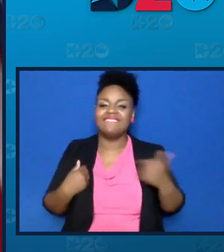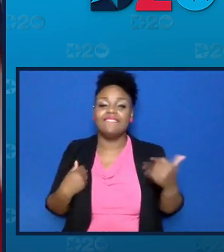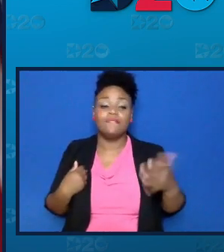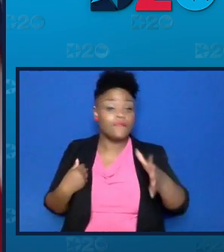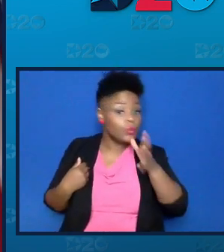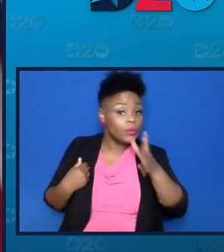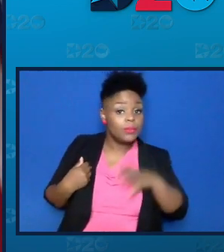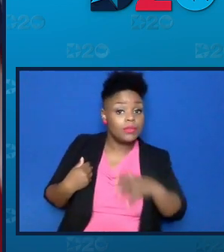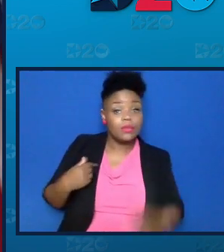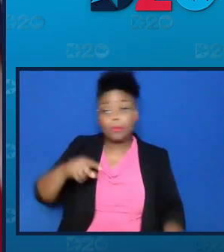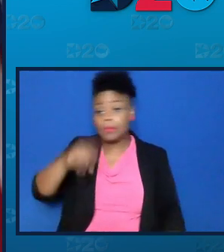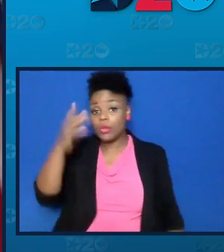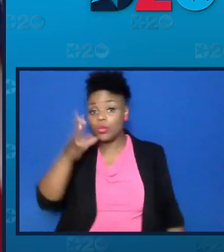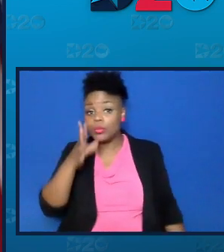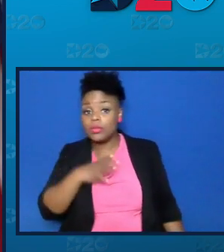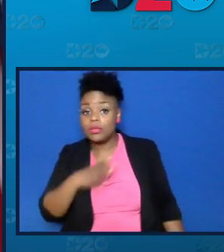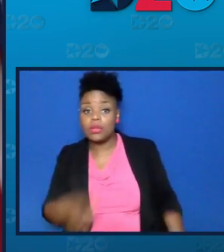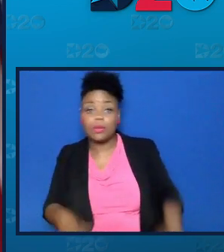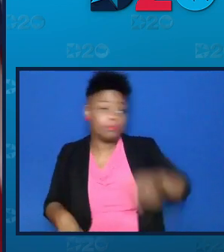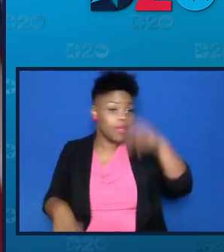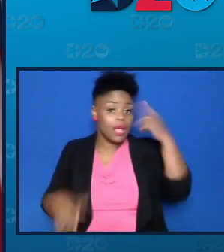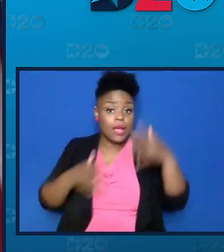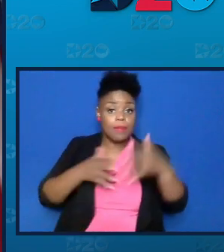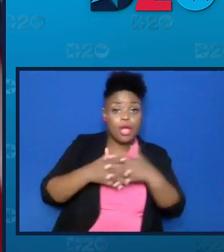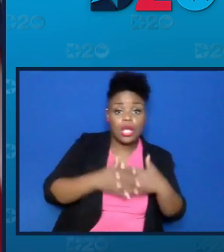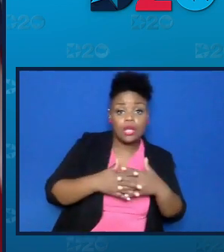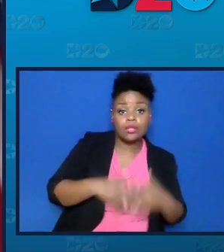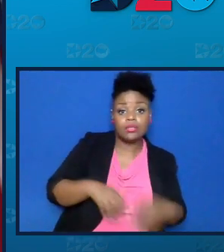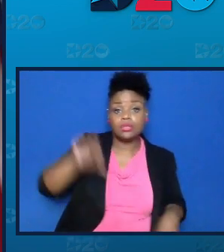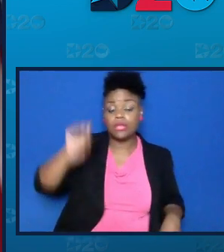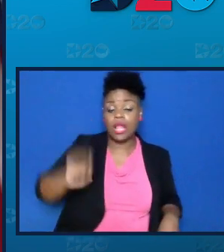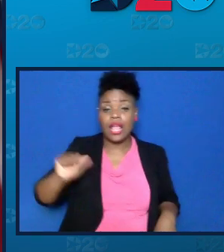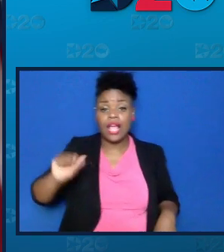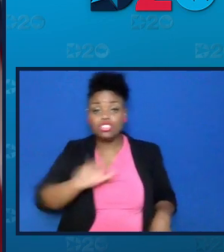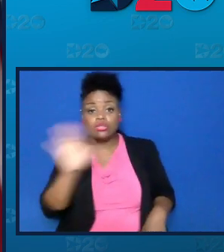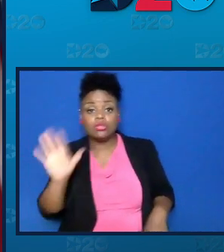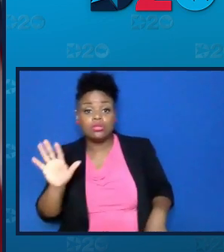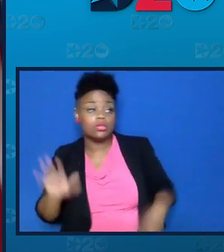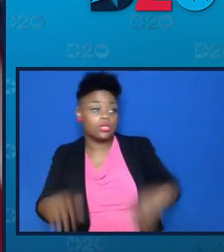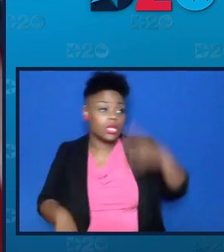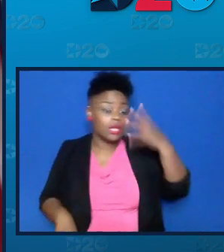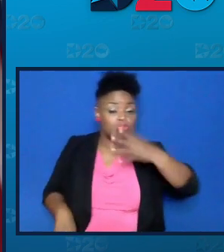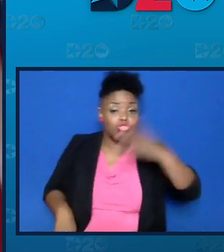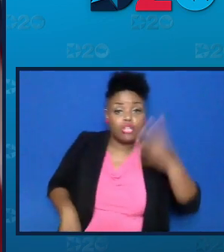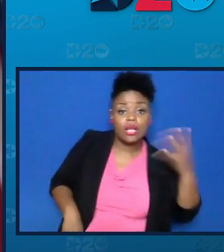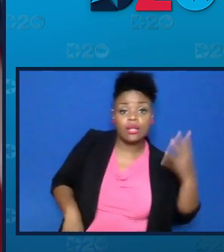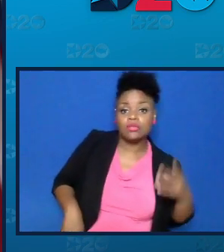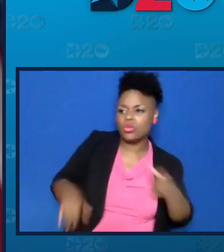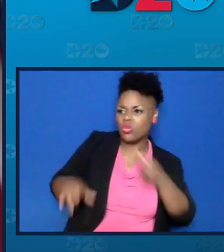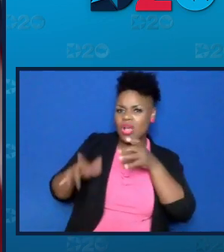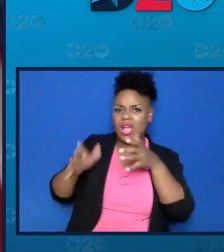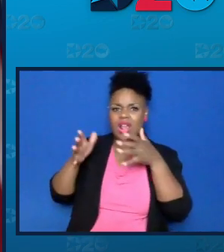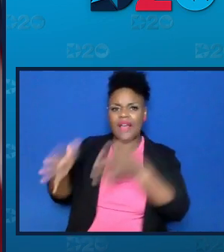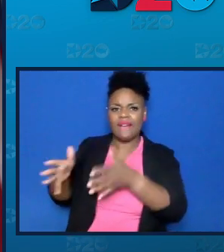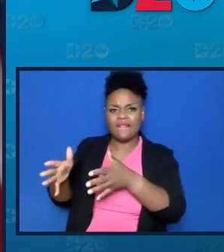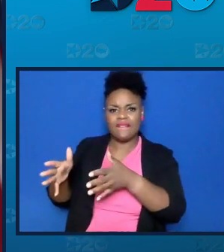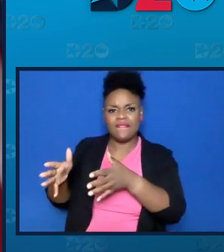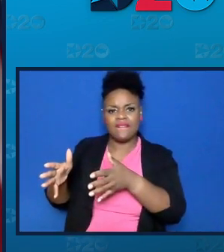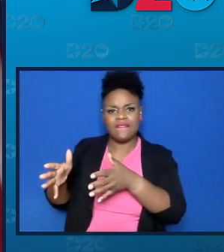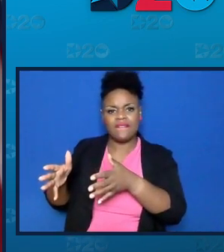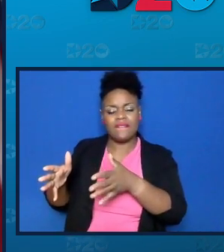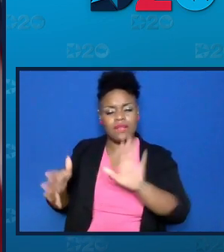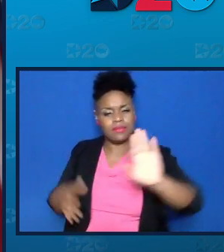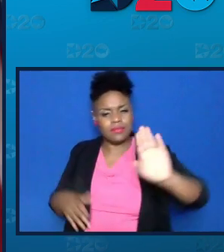Women, Black Americans, South Asian Americans, immigrants, the left out and the left behind. But